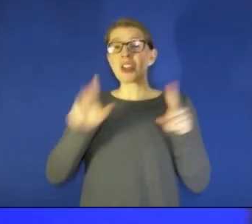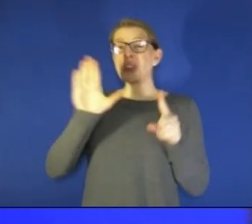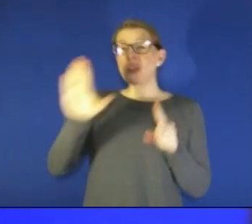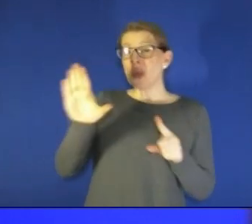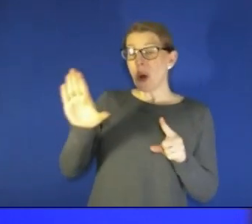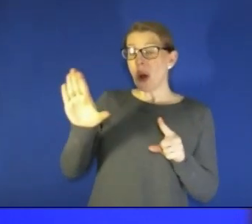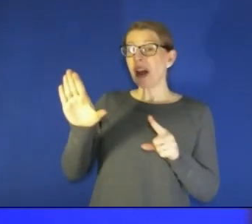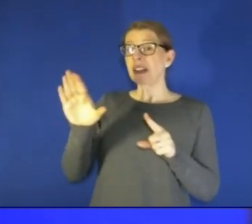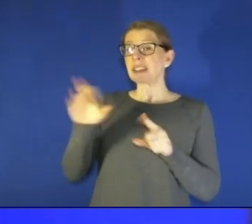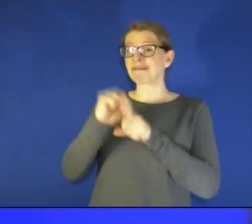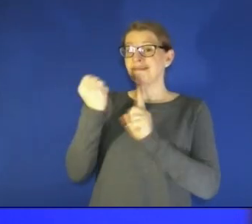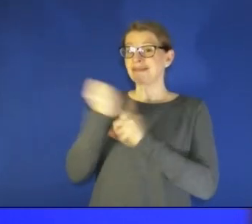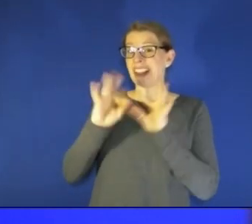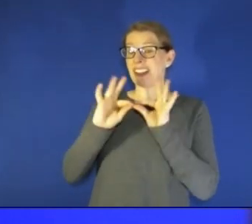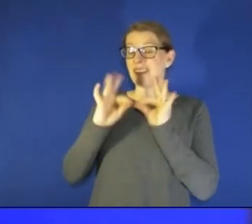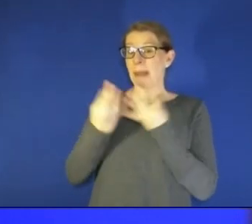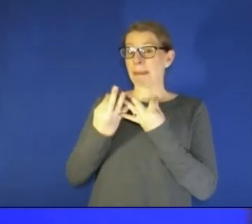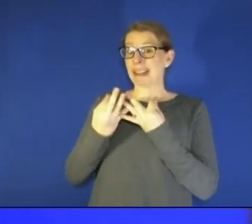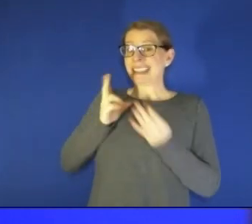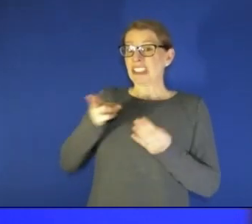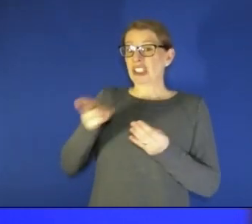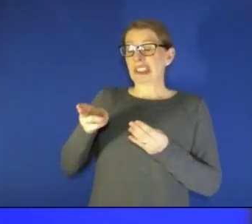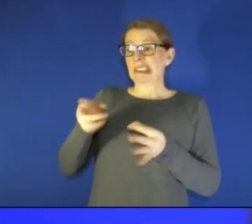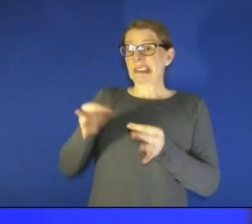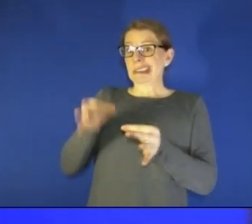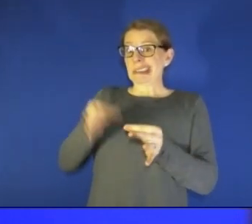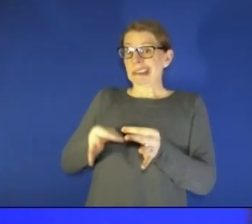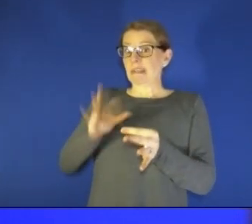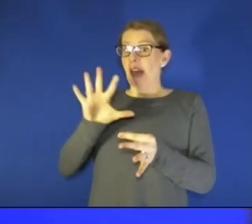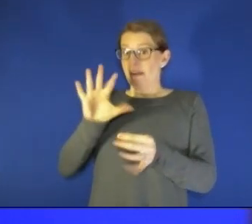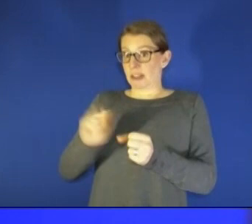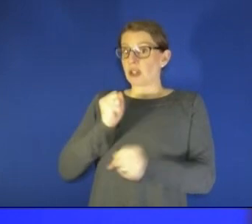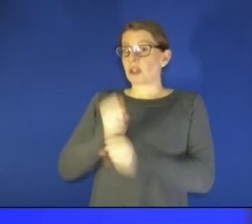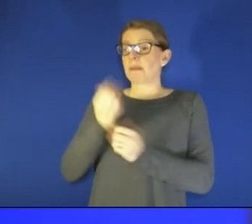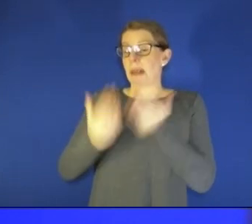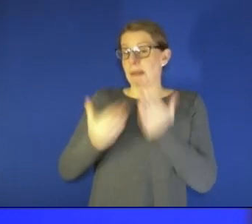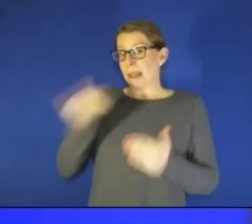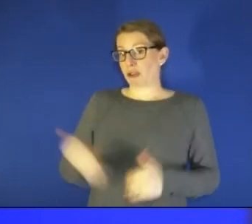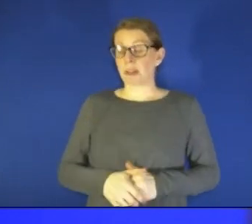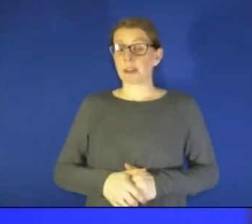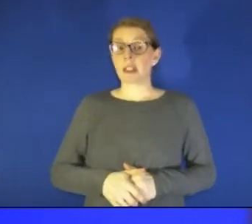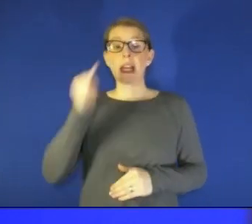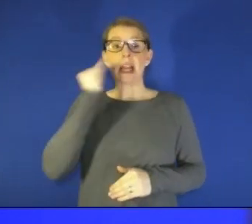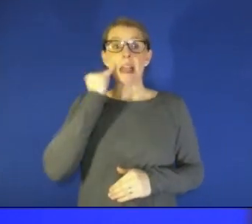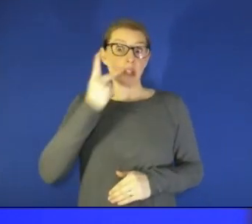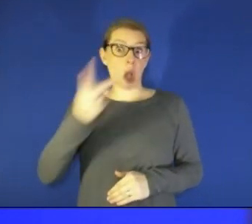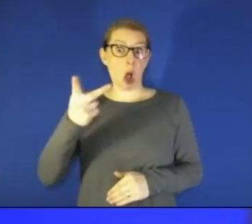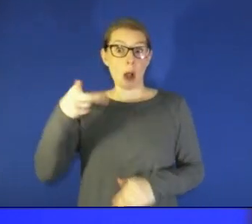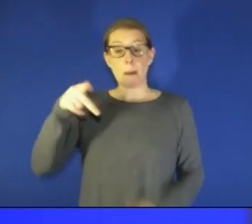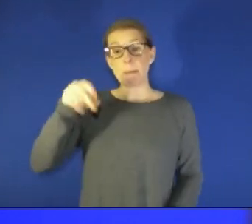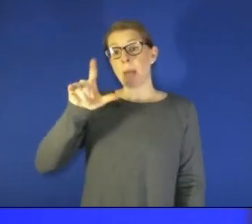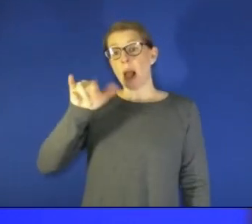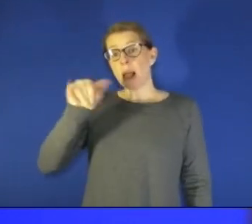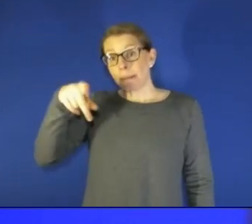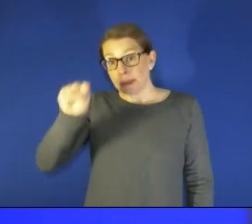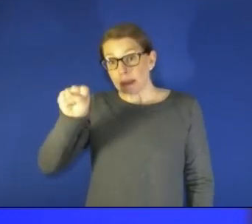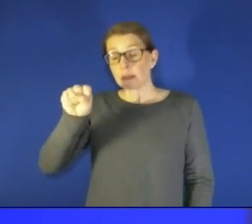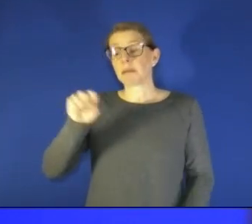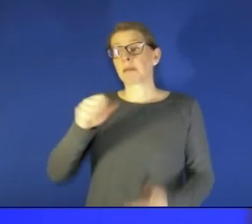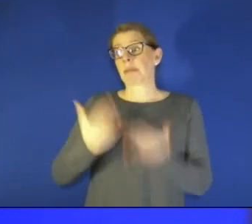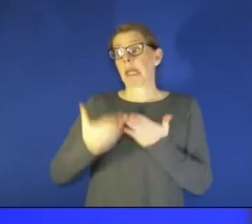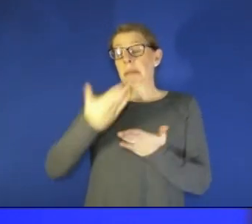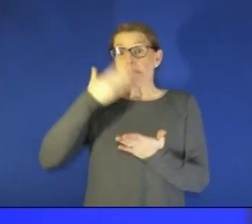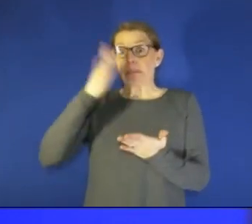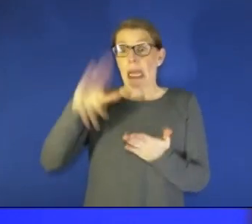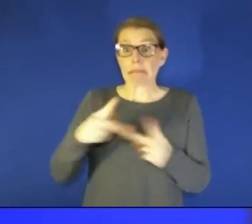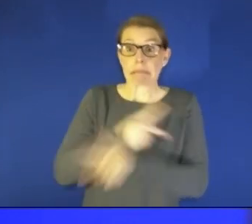imagine they're going to bring that back a little bit, maybe go 5 years. But if they saw polyps, depending on how bad the polyps were, did they get them all out, how